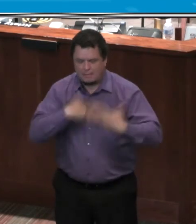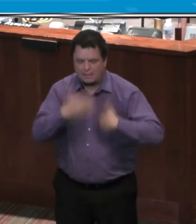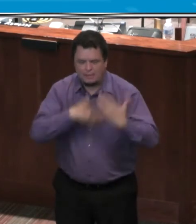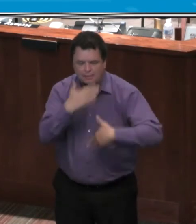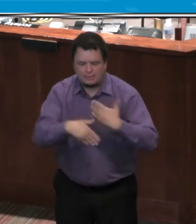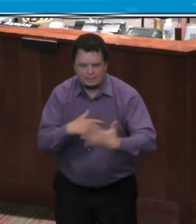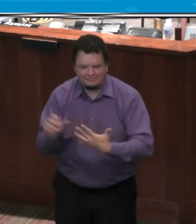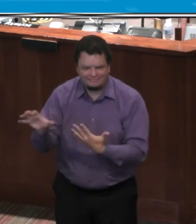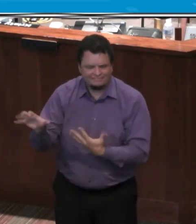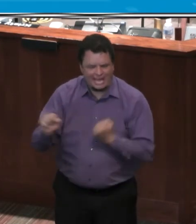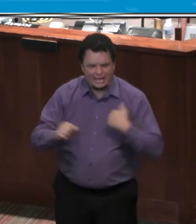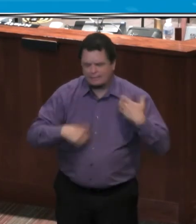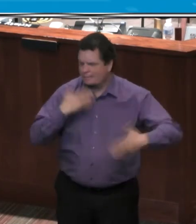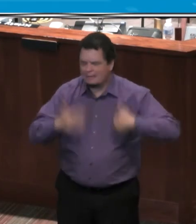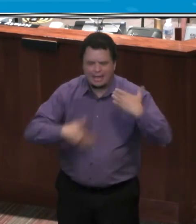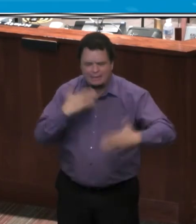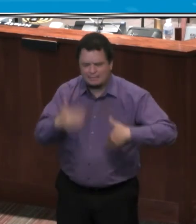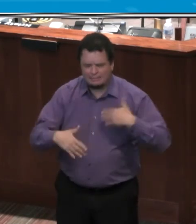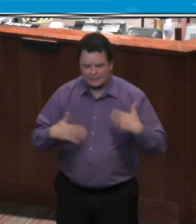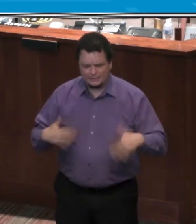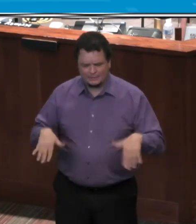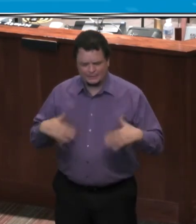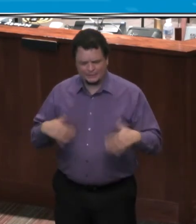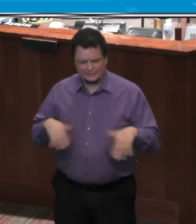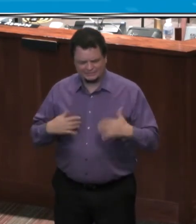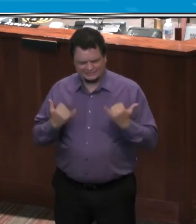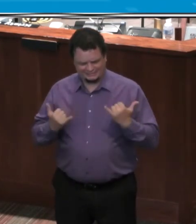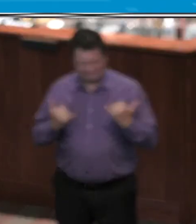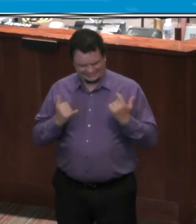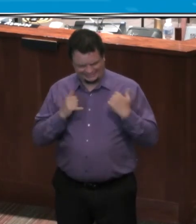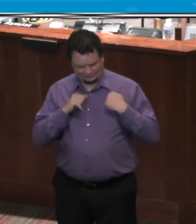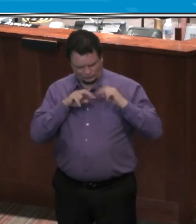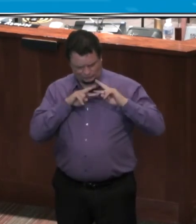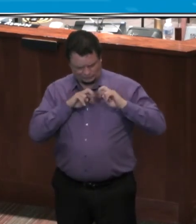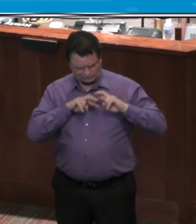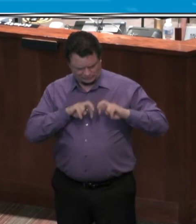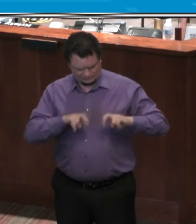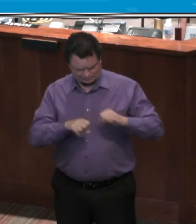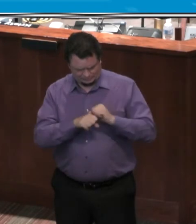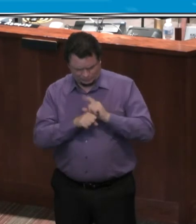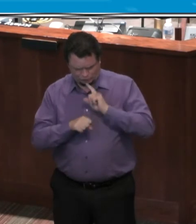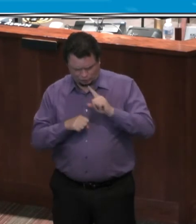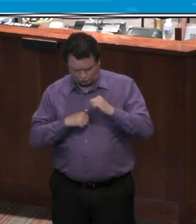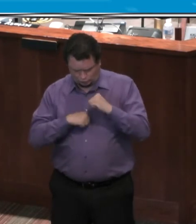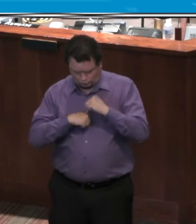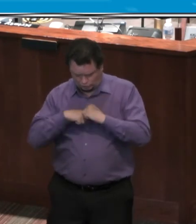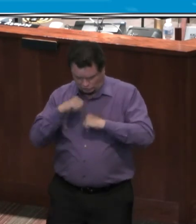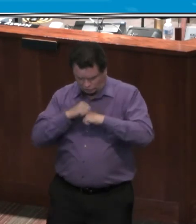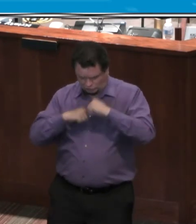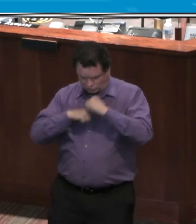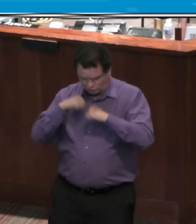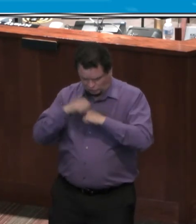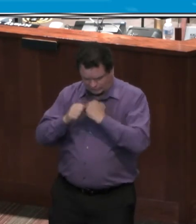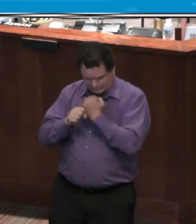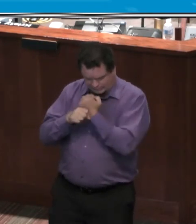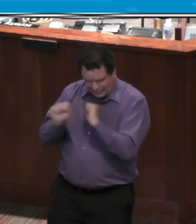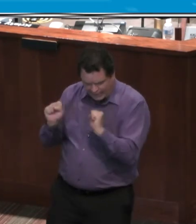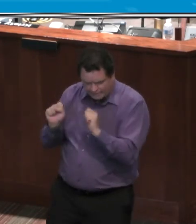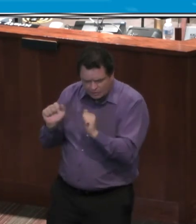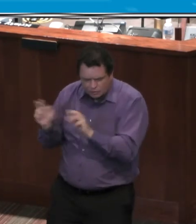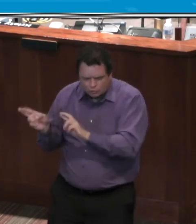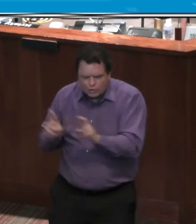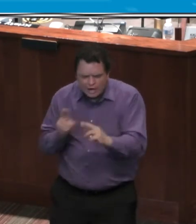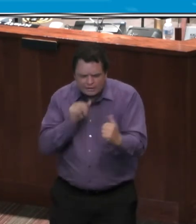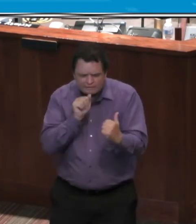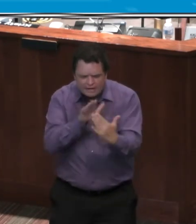infrastructure in different many areas. But we have had and do have a solid core team, and